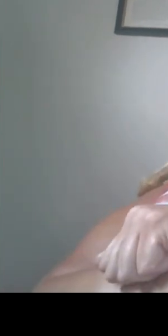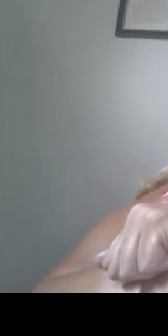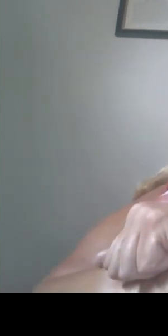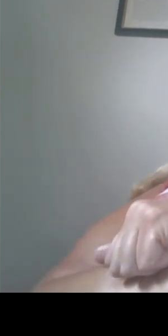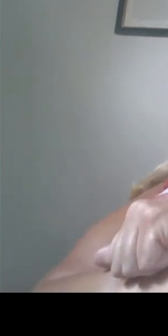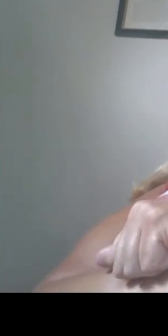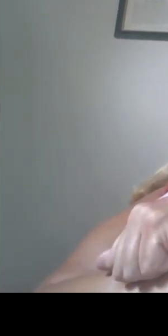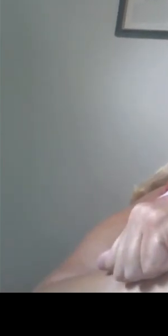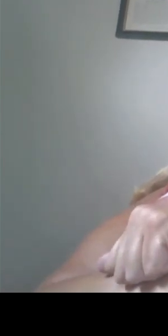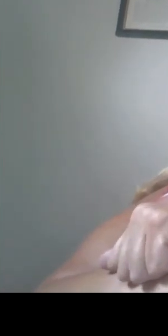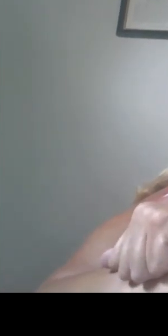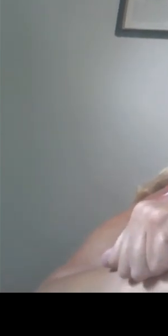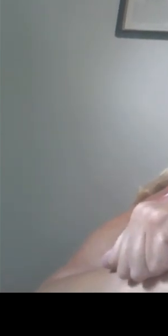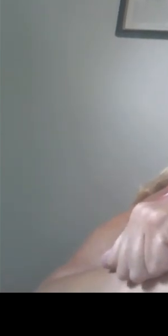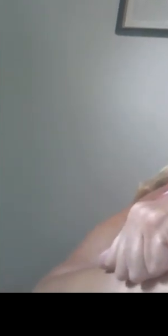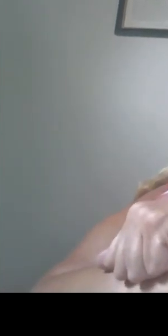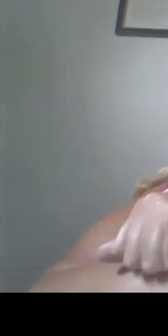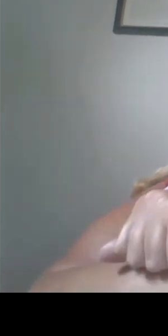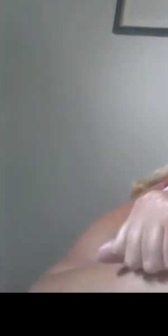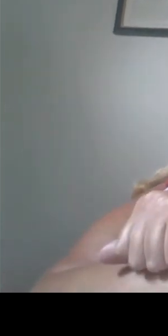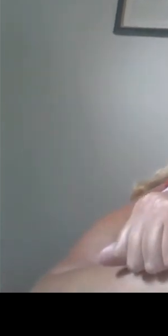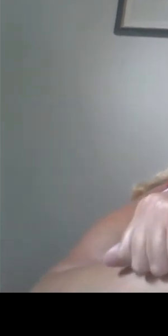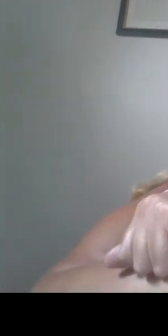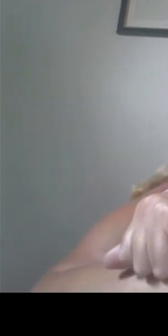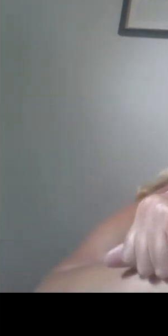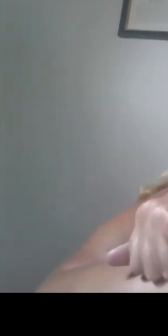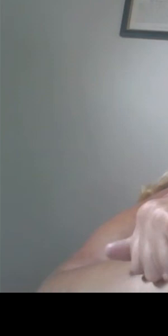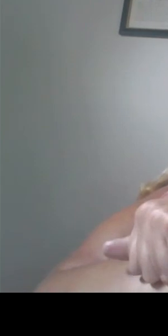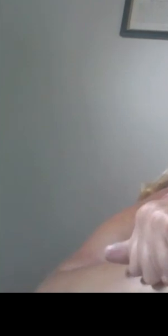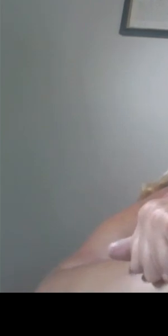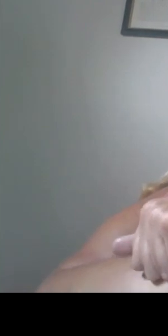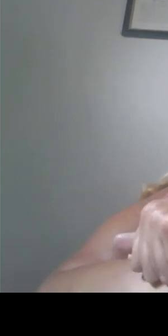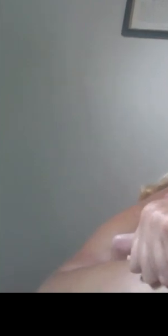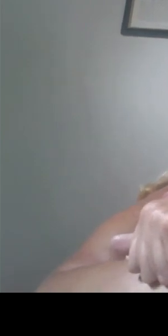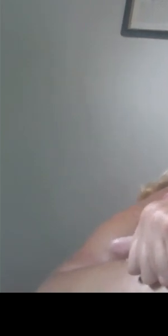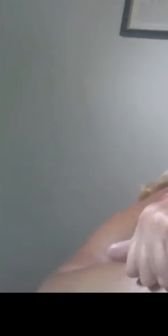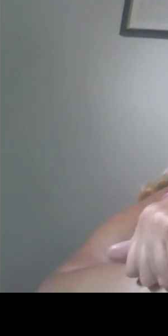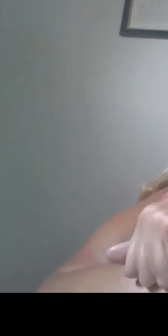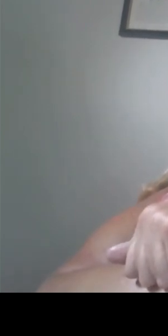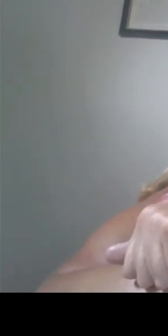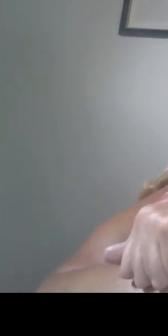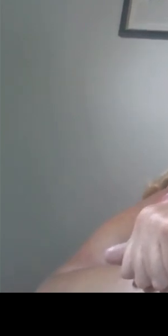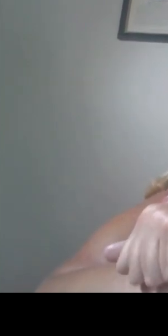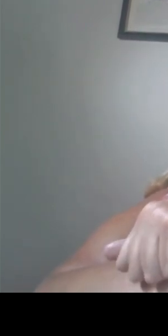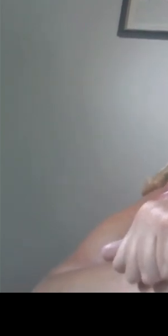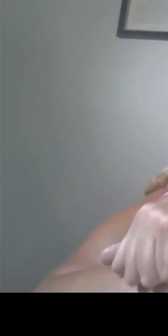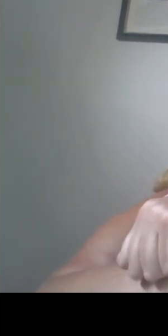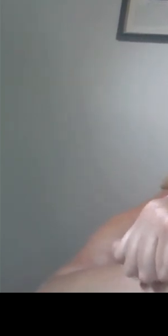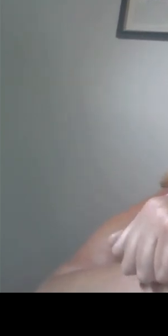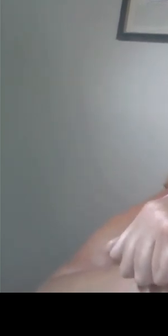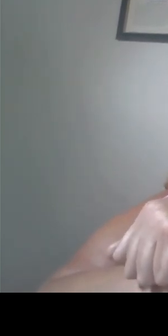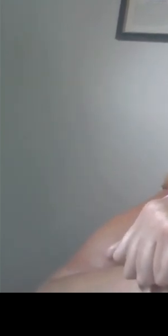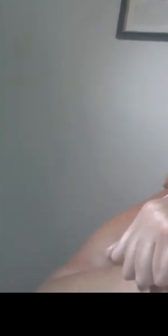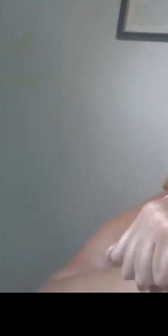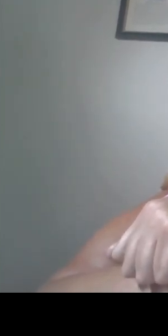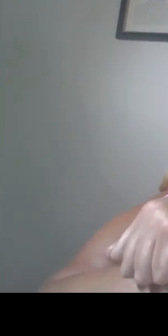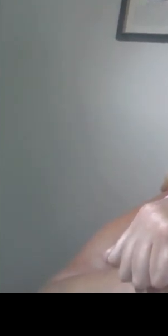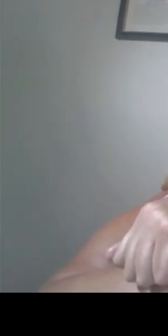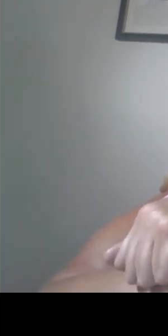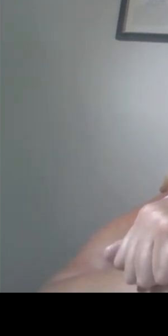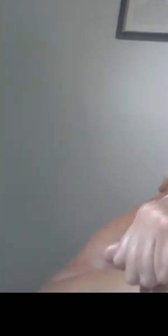member. And if all those people went out to vote in the last election, we would have made up